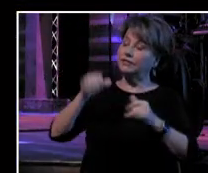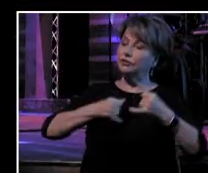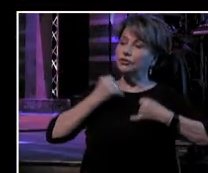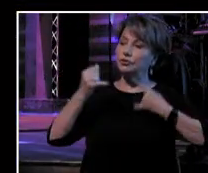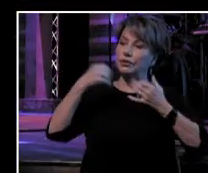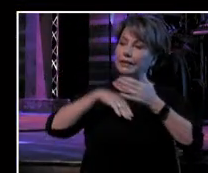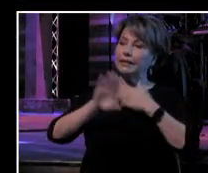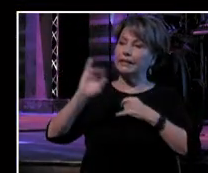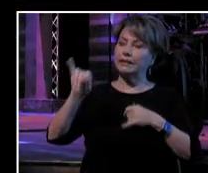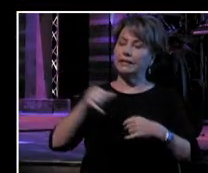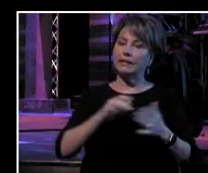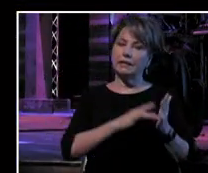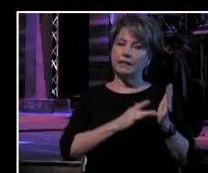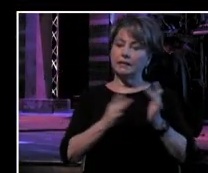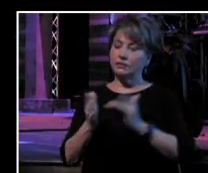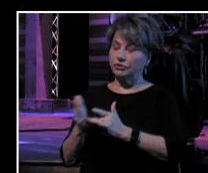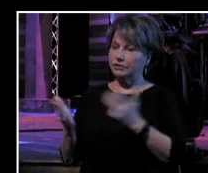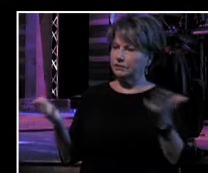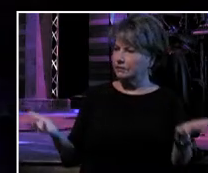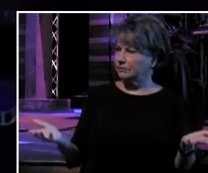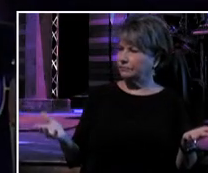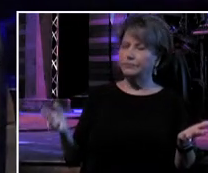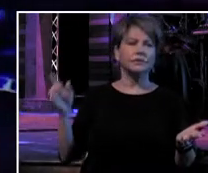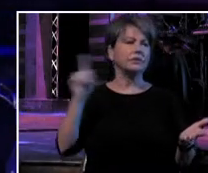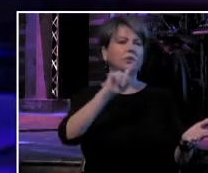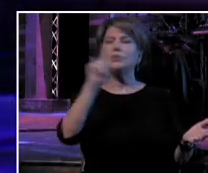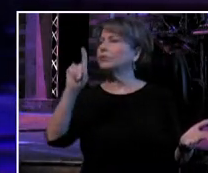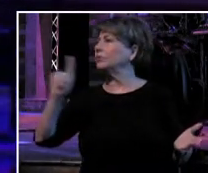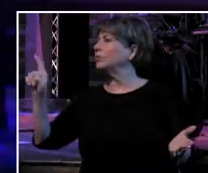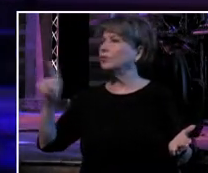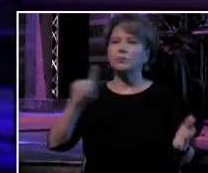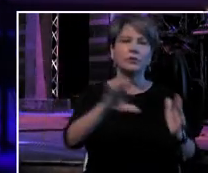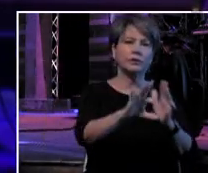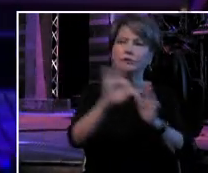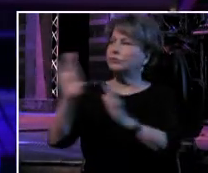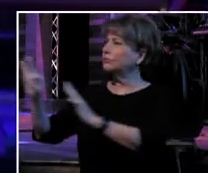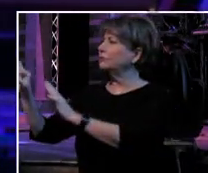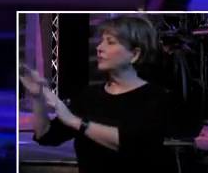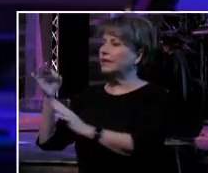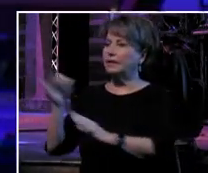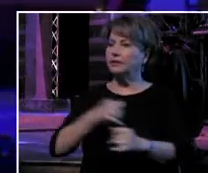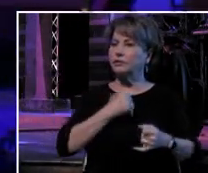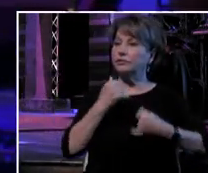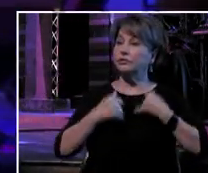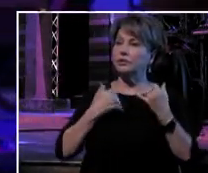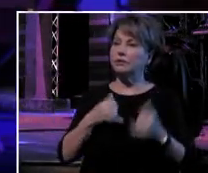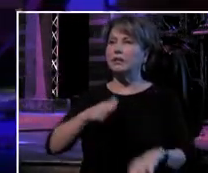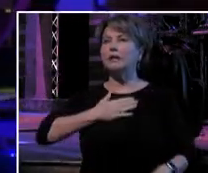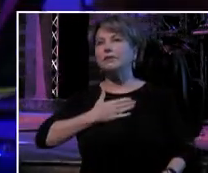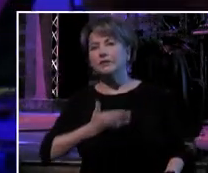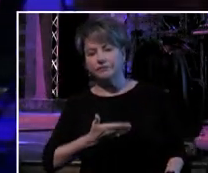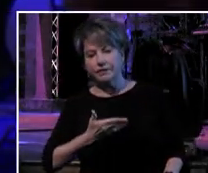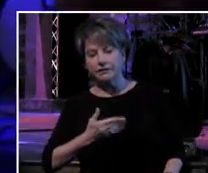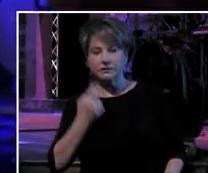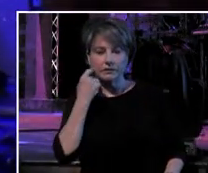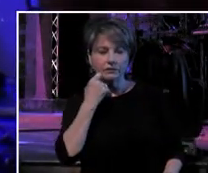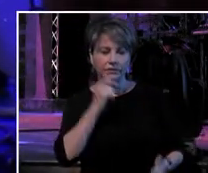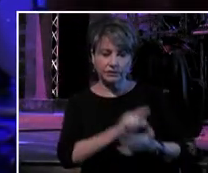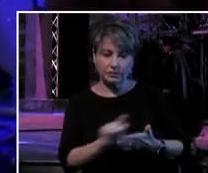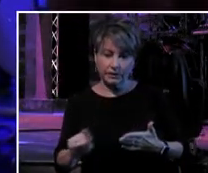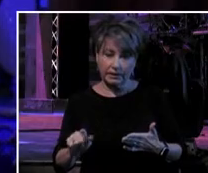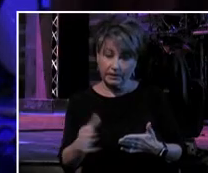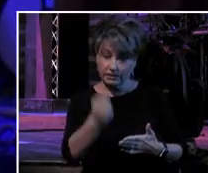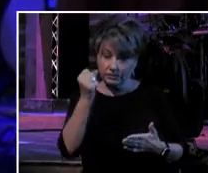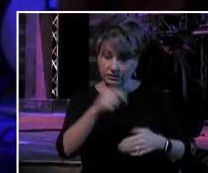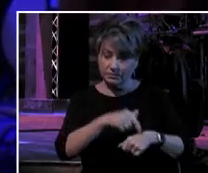Jesus. Now, where are you finding joy? Well, I have to confess to you that over this past week, I took some